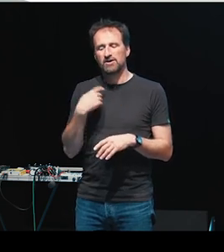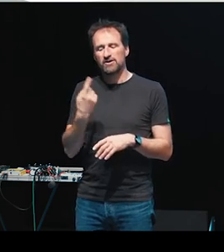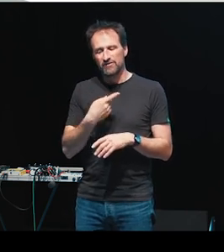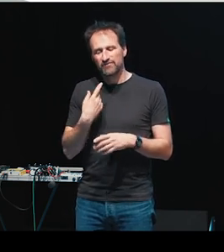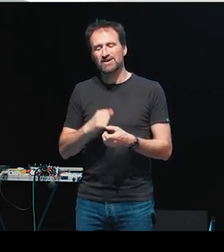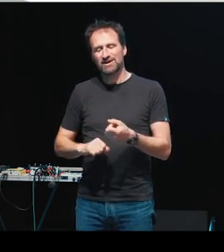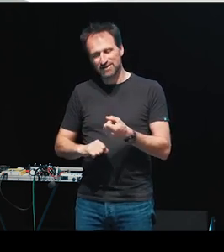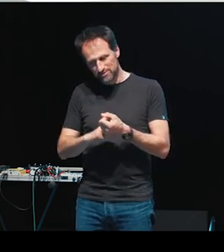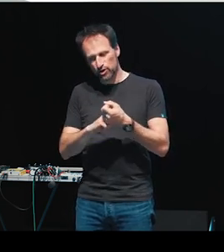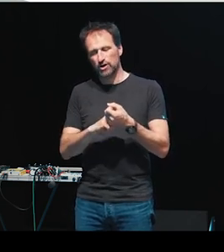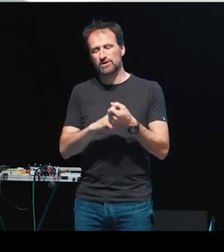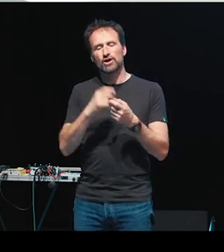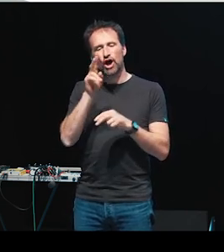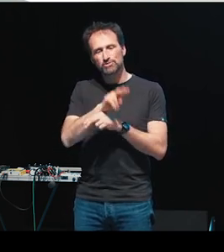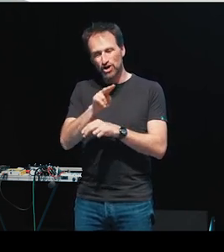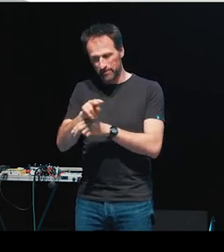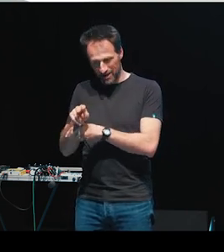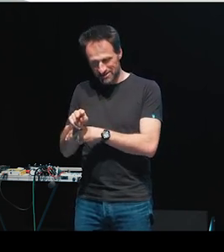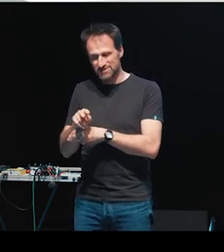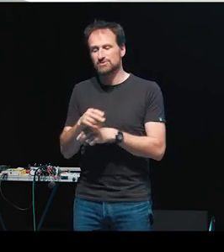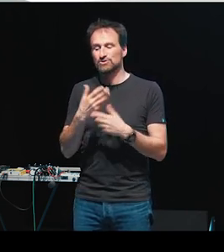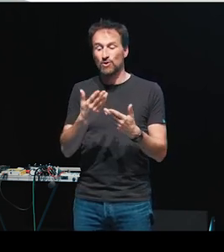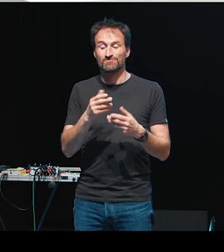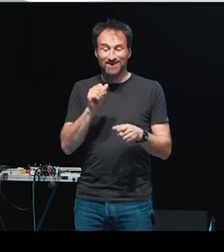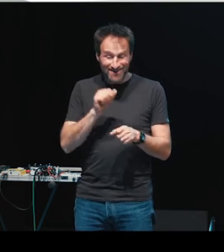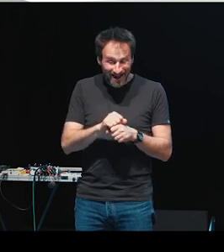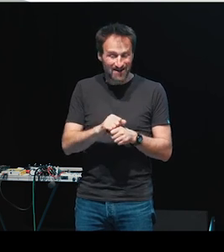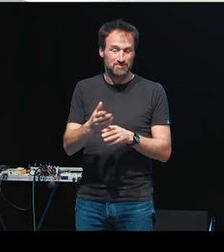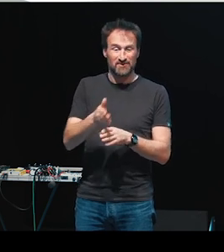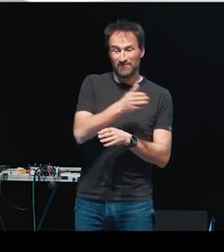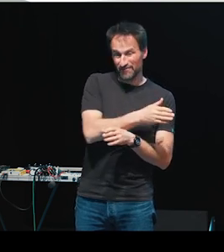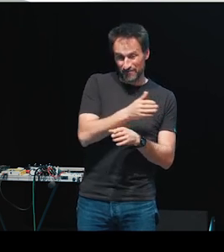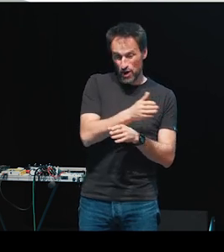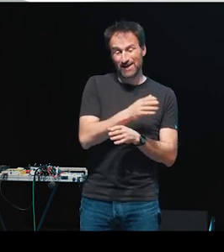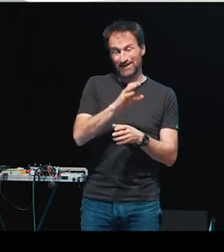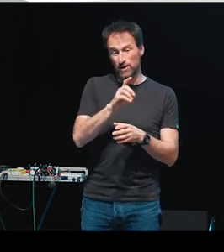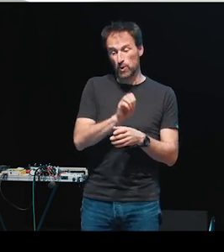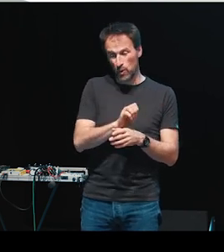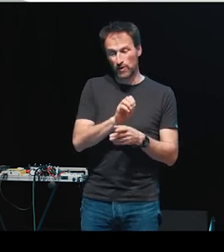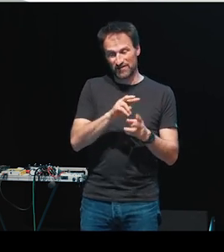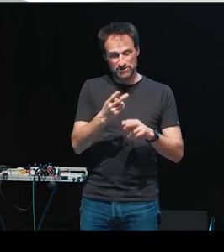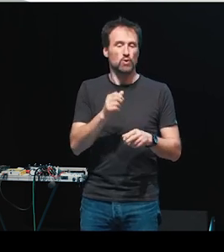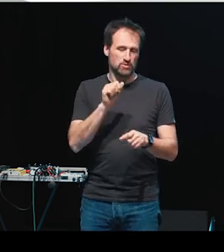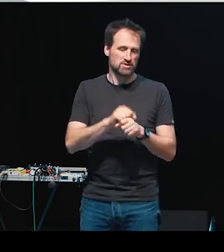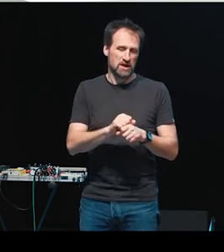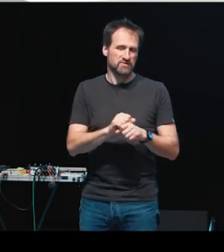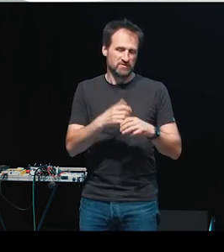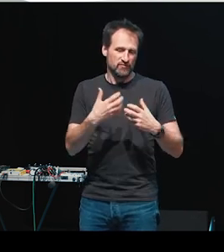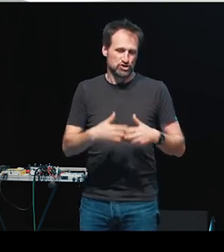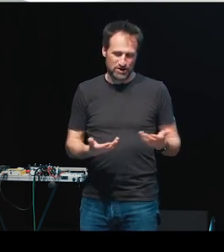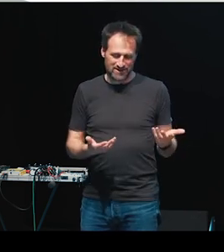to support defer, but you're not going to be able to solve the null or loading problem until proper support is added. But they are working on